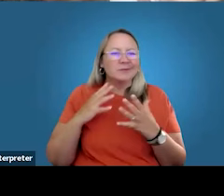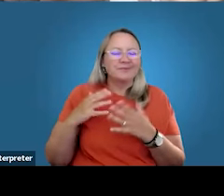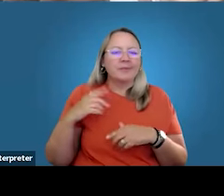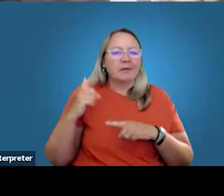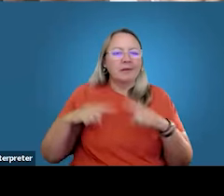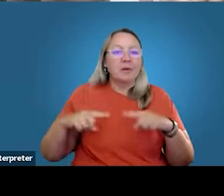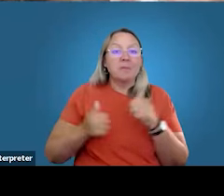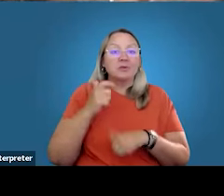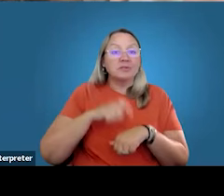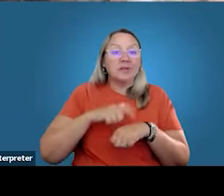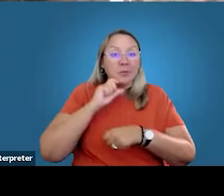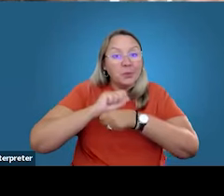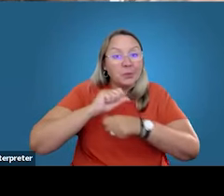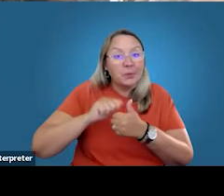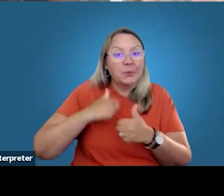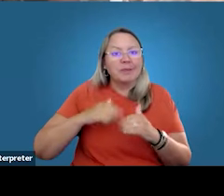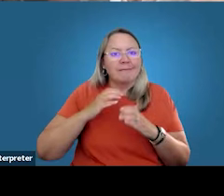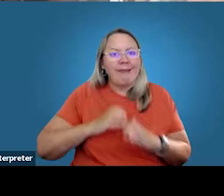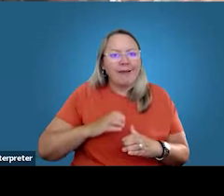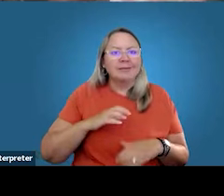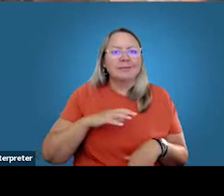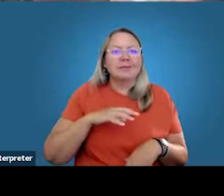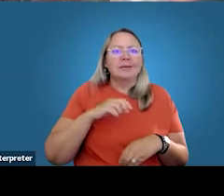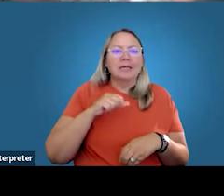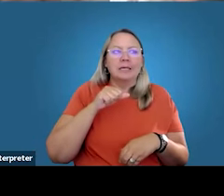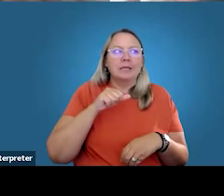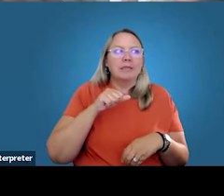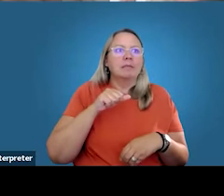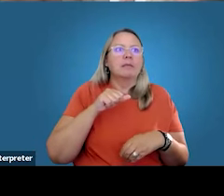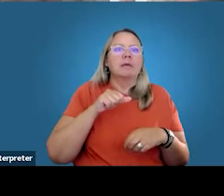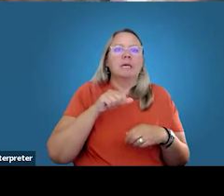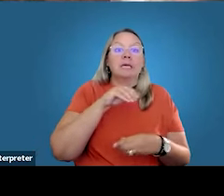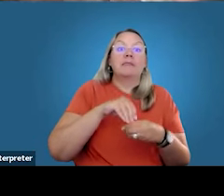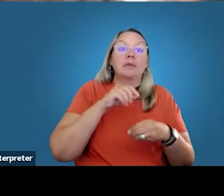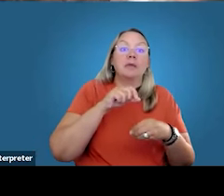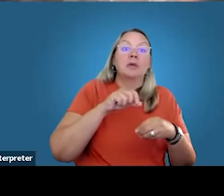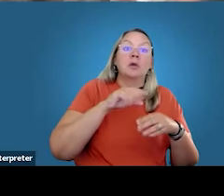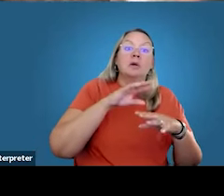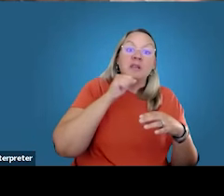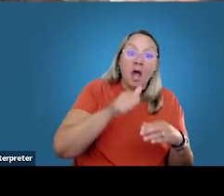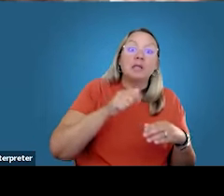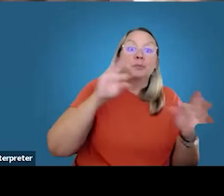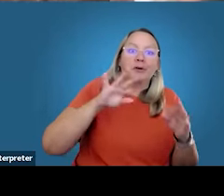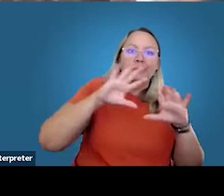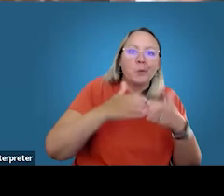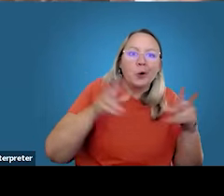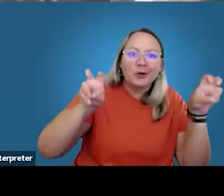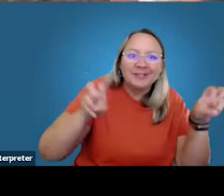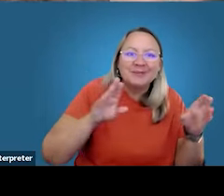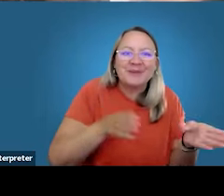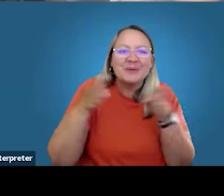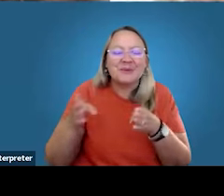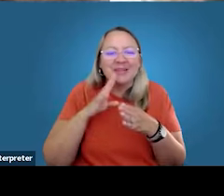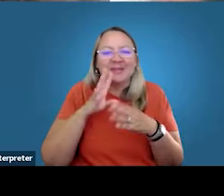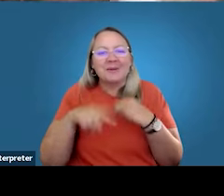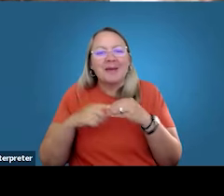time working with either clients in the not-for-profit world, and then the other half, everyone from agencies to media owners to up-and-coming